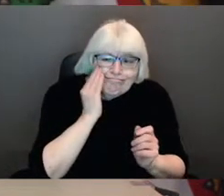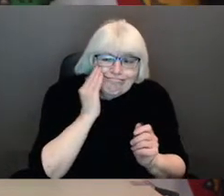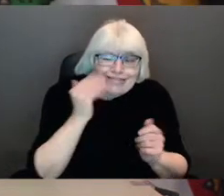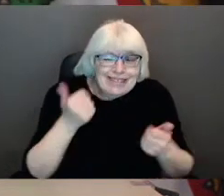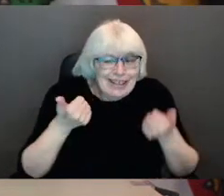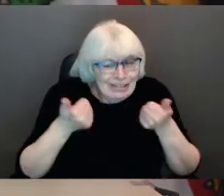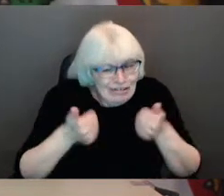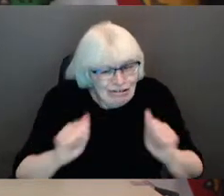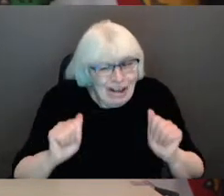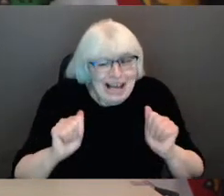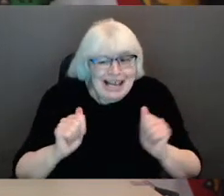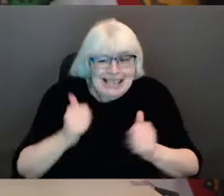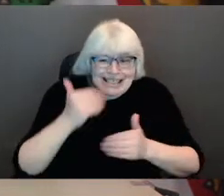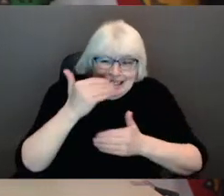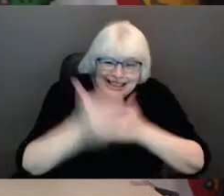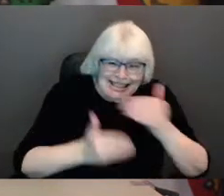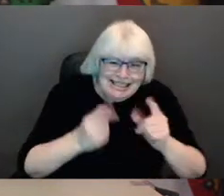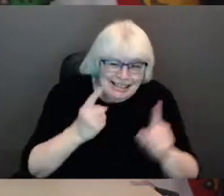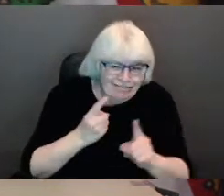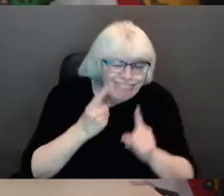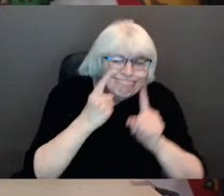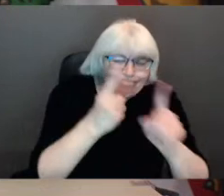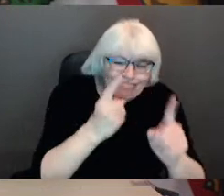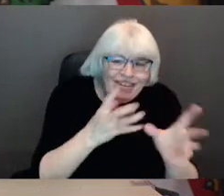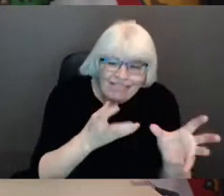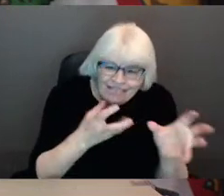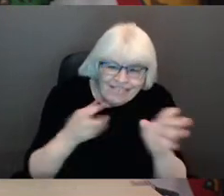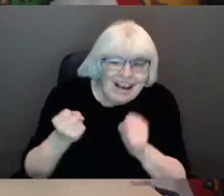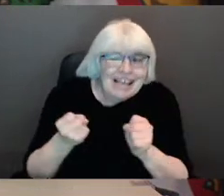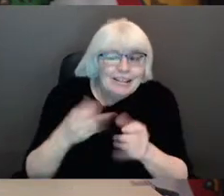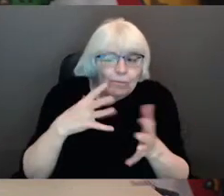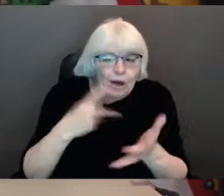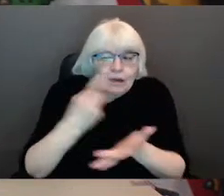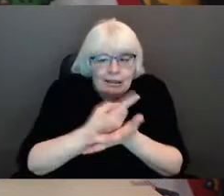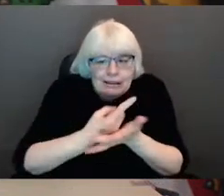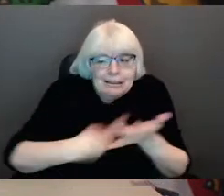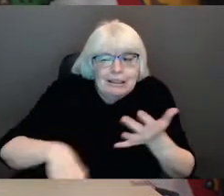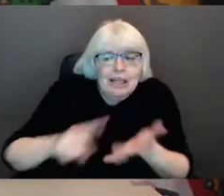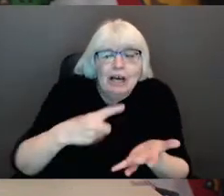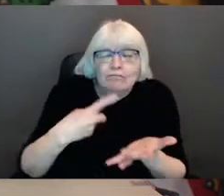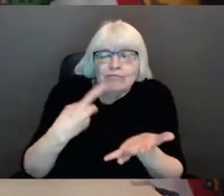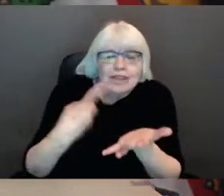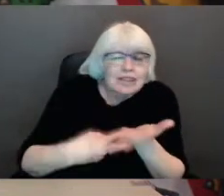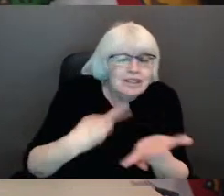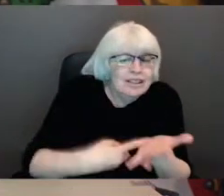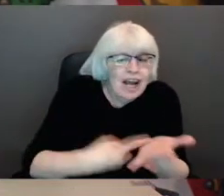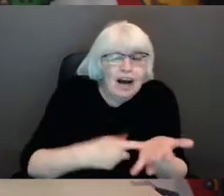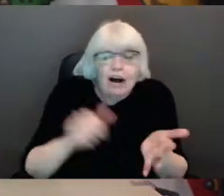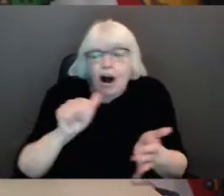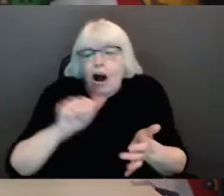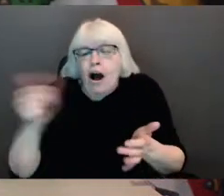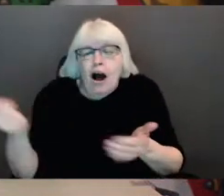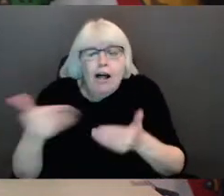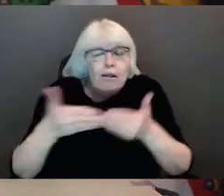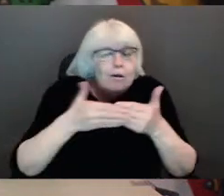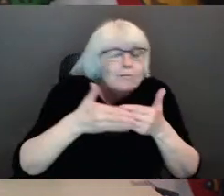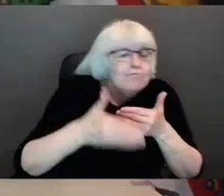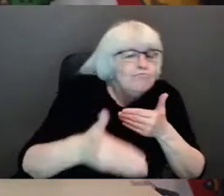will begin to talk next week about what other measures there are to come and how we can continue to make our steps out of